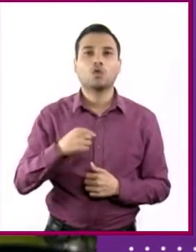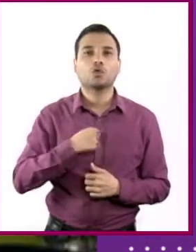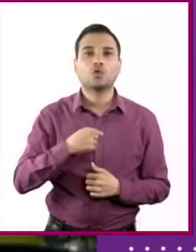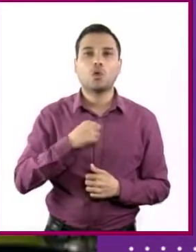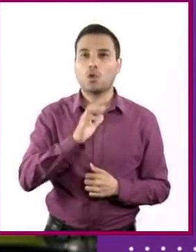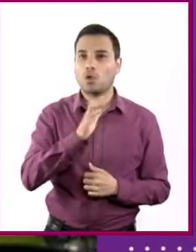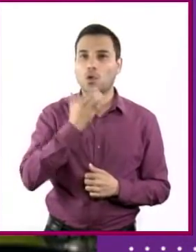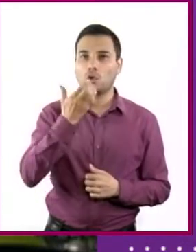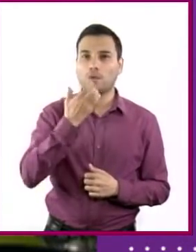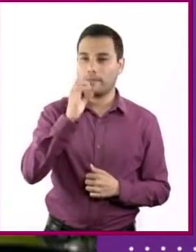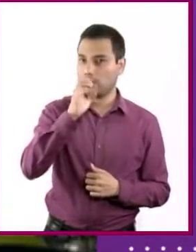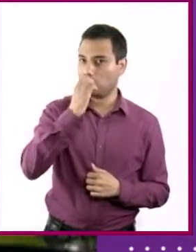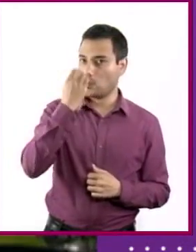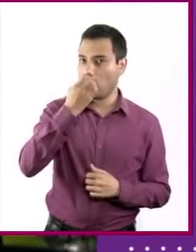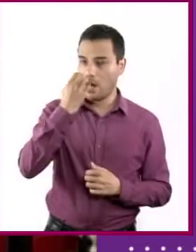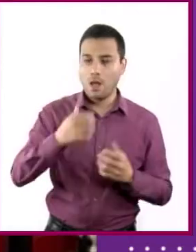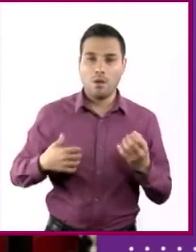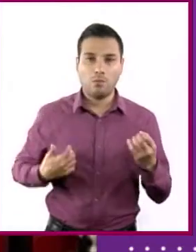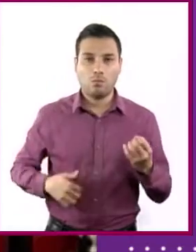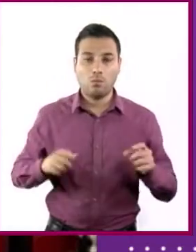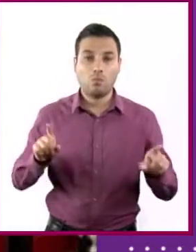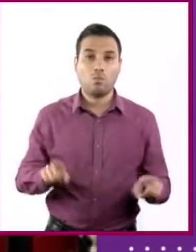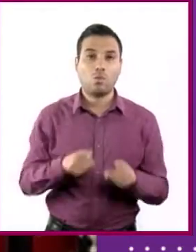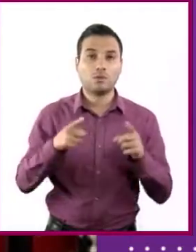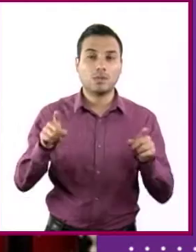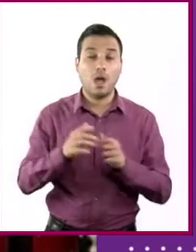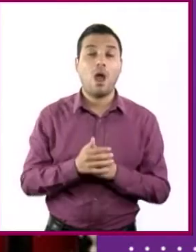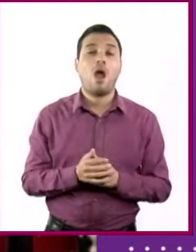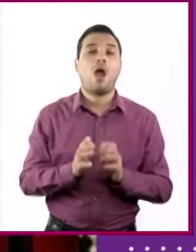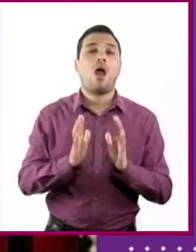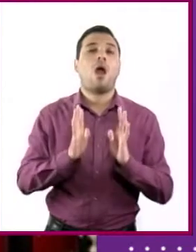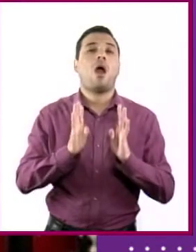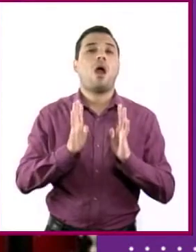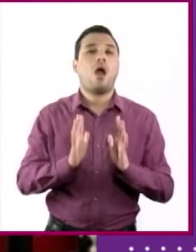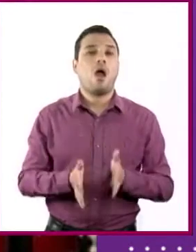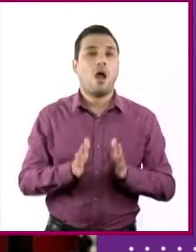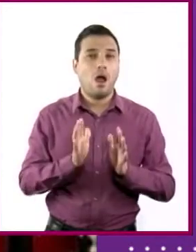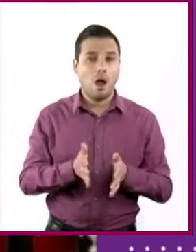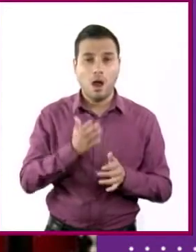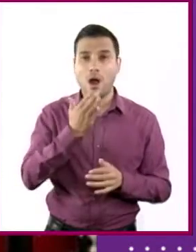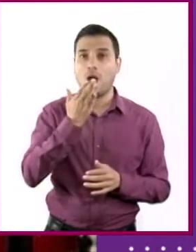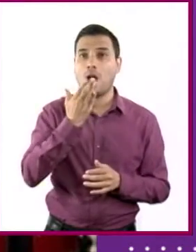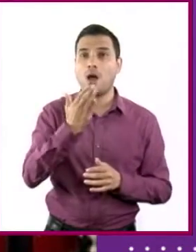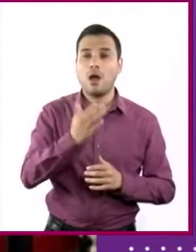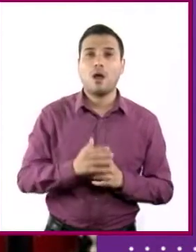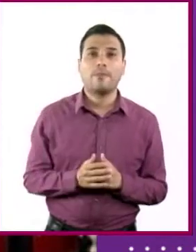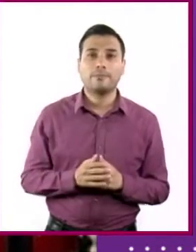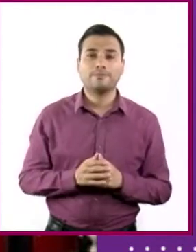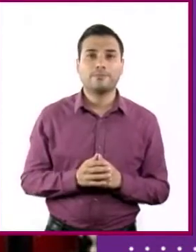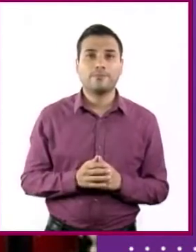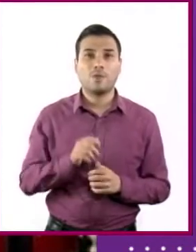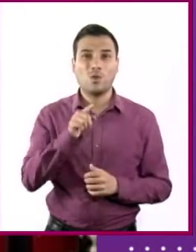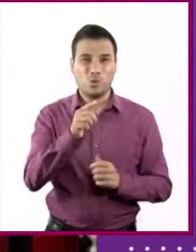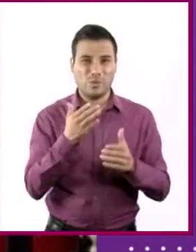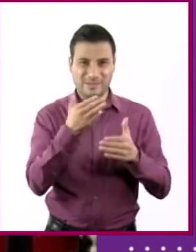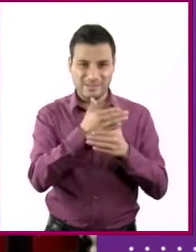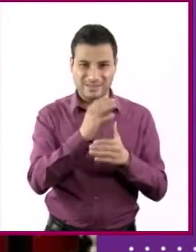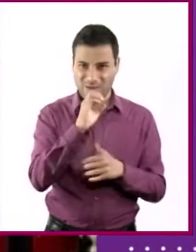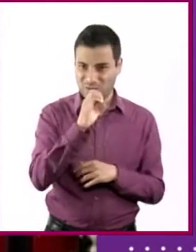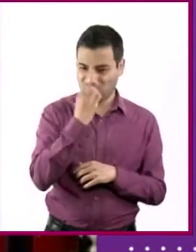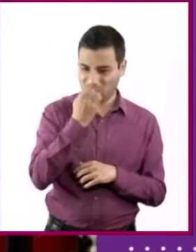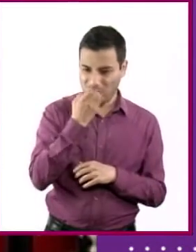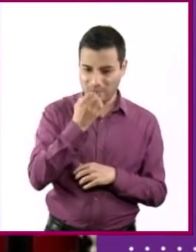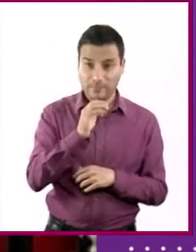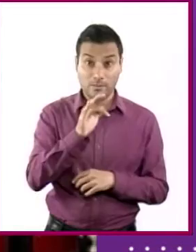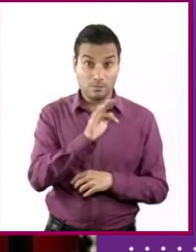music school. A music school? Great! And when you attended that music school, could